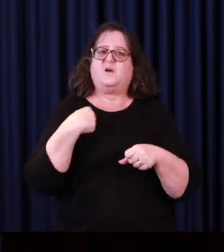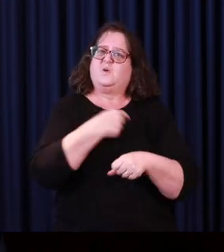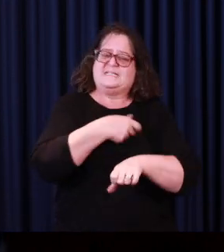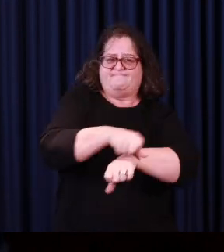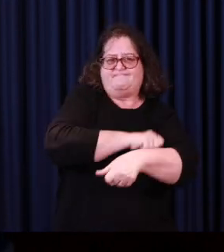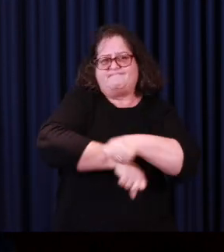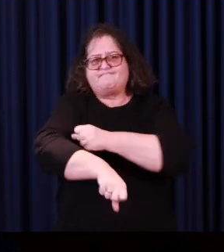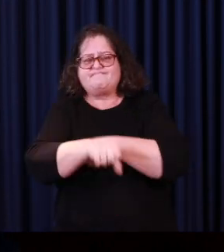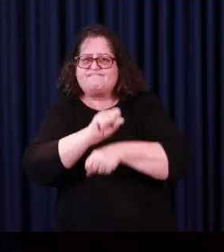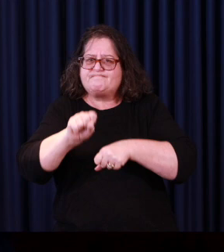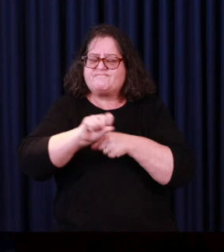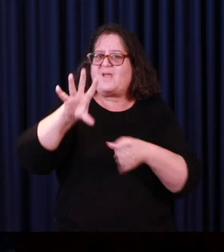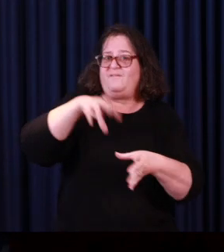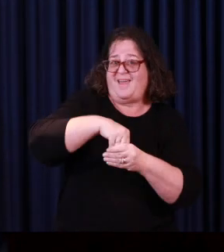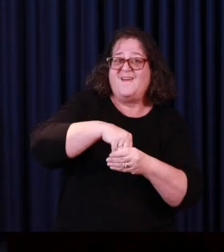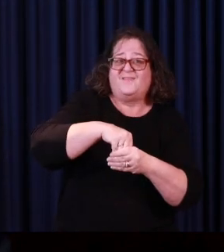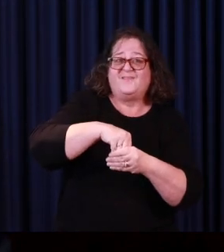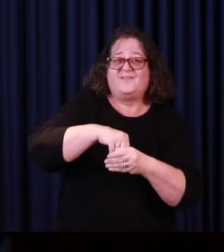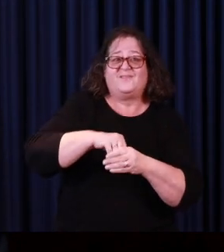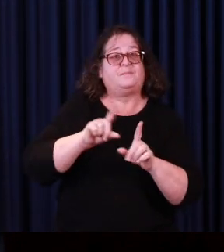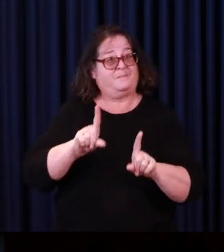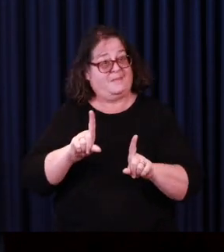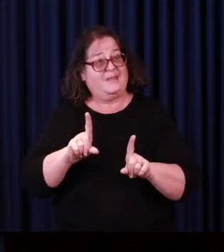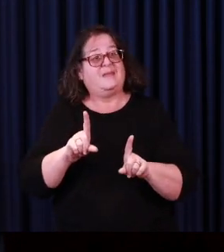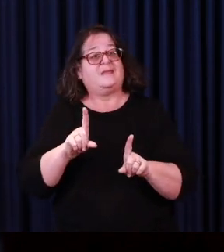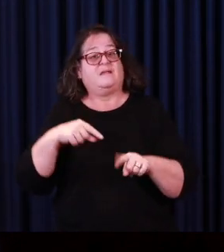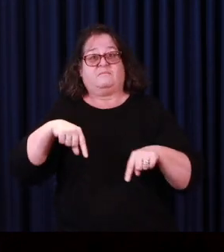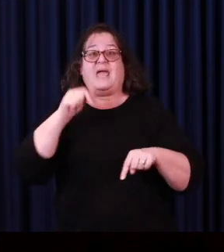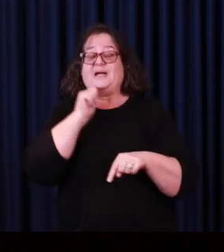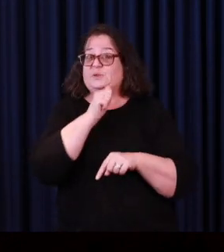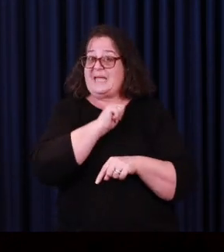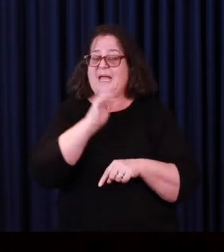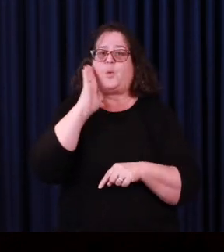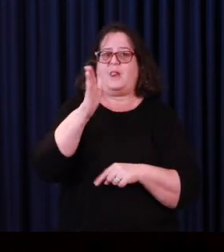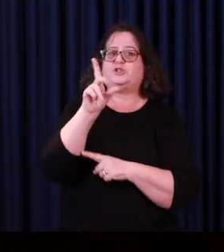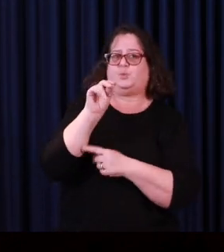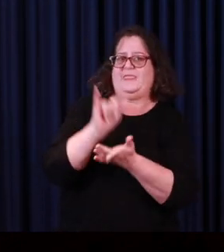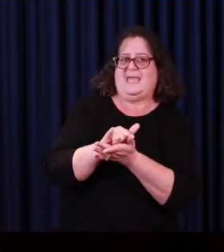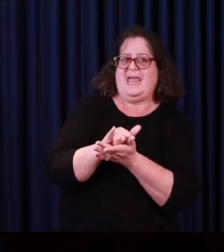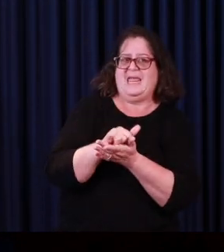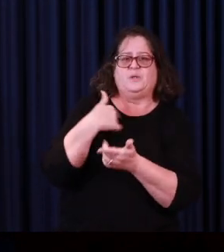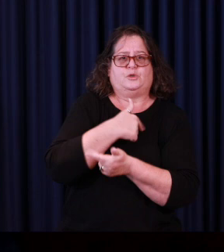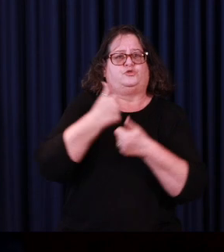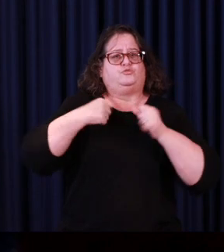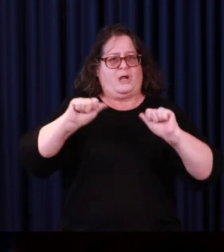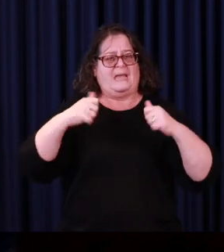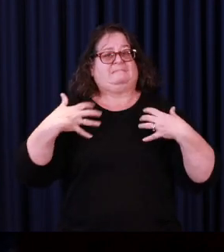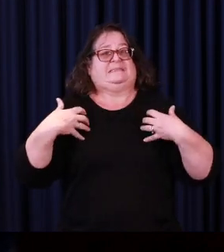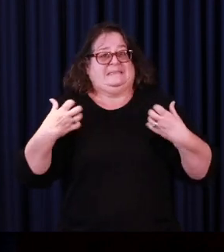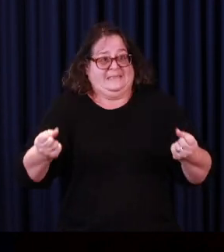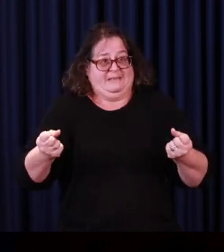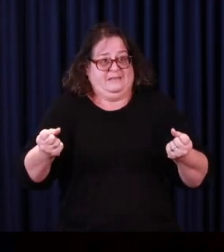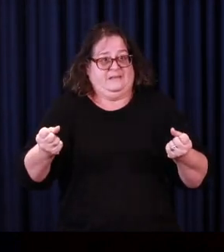And Arizona will do its part to bind up the nation's wounds. Here we will conduct